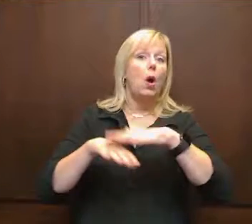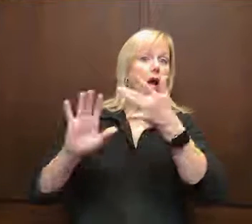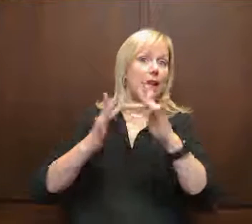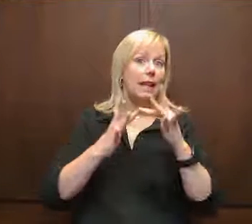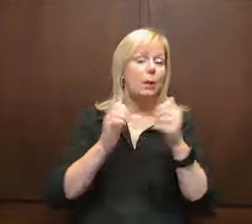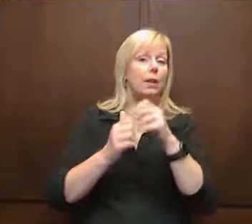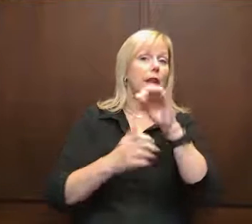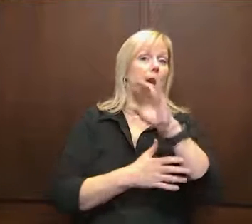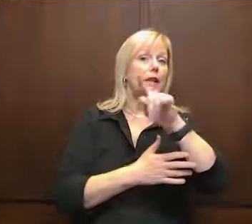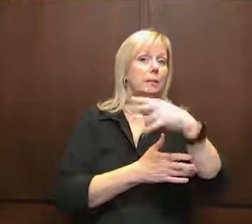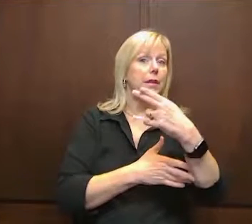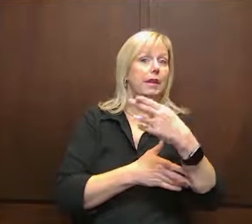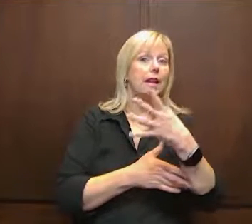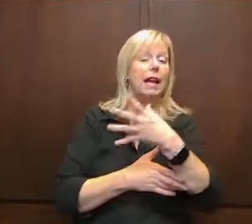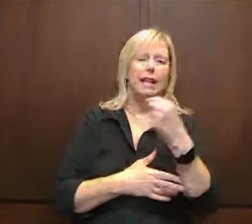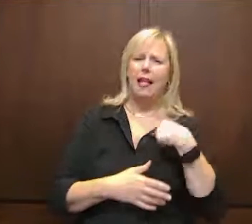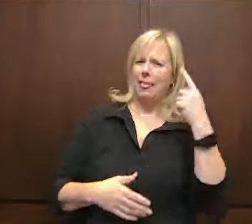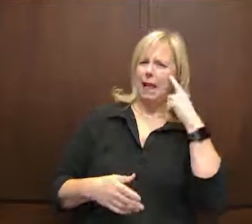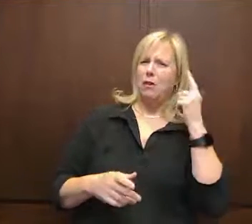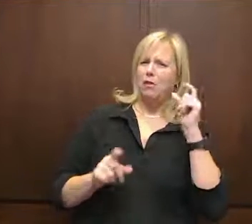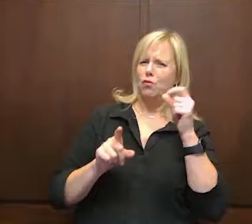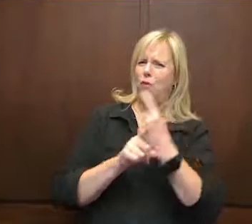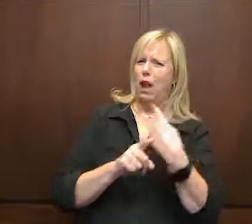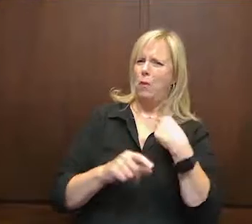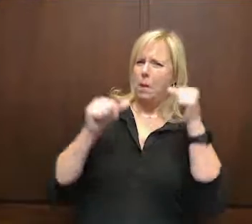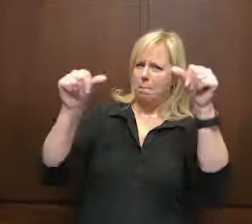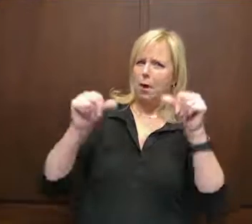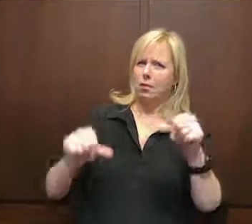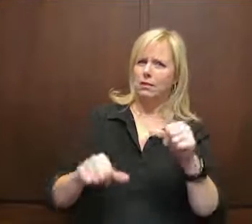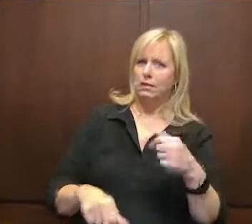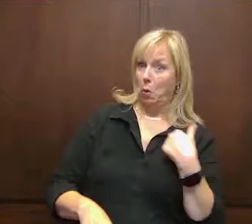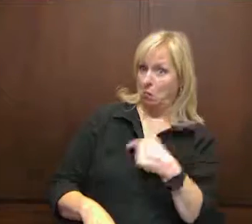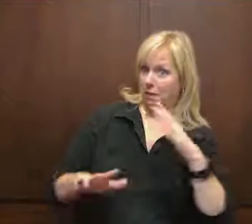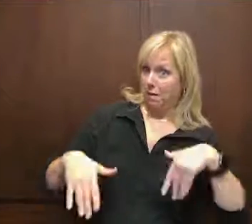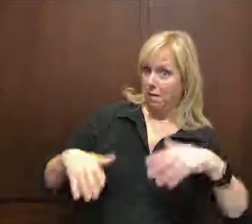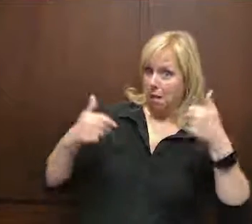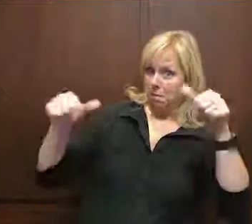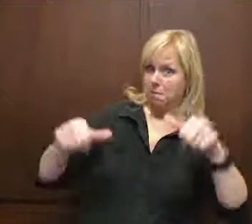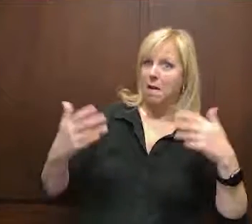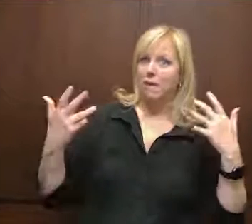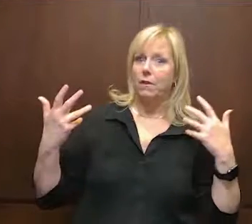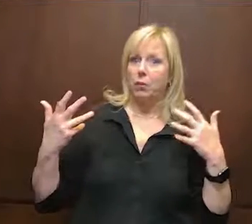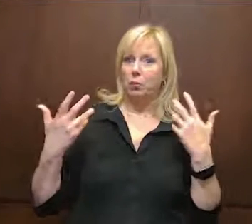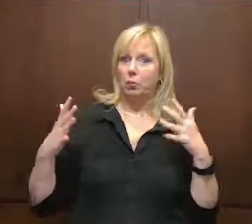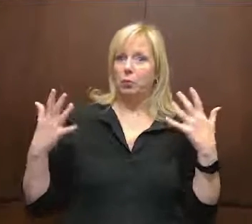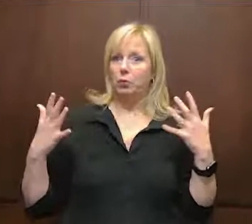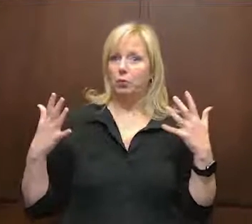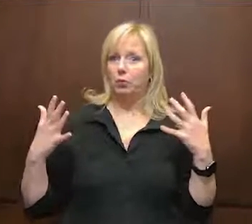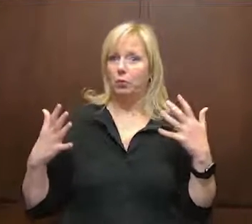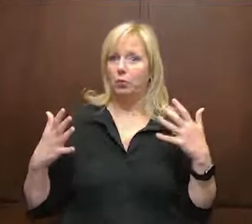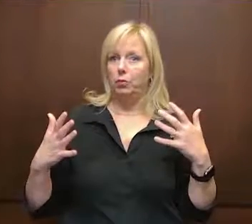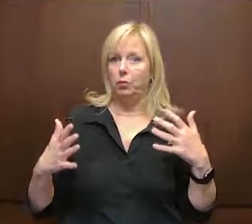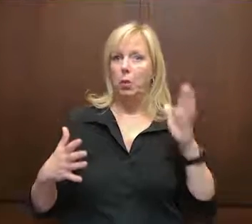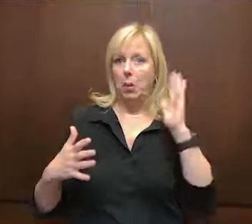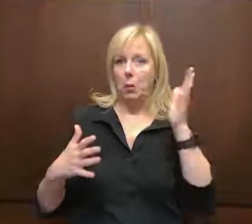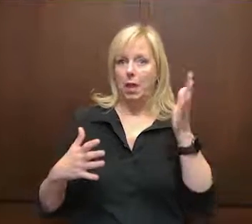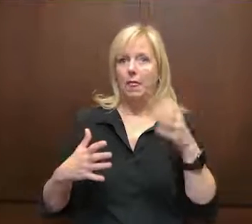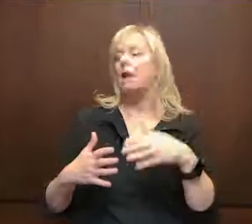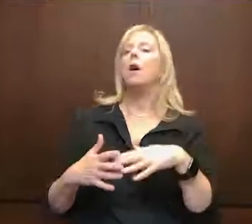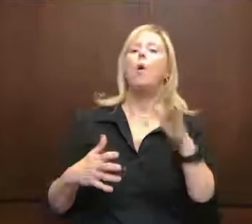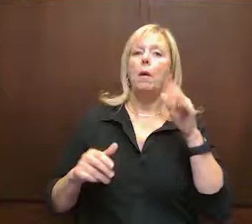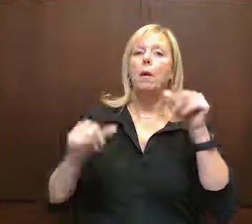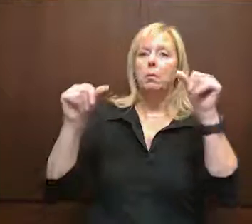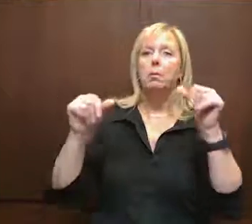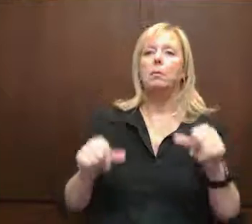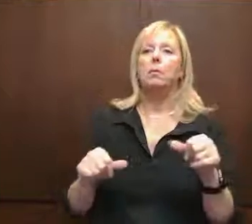with IDPH, and I think, did we post those too, Herb? I'm not sure if we got it up yet. We can. Yeah, we haven't got it up yet. So we'll do that. We'll put those